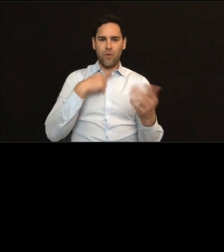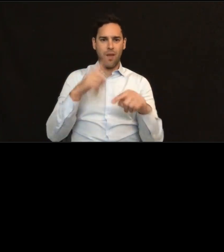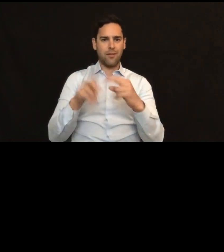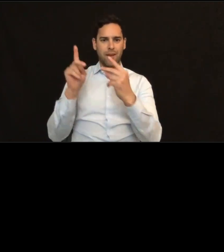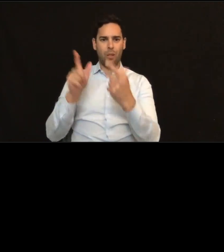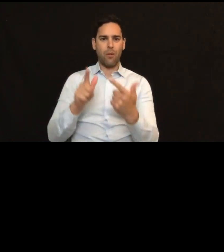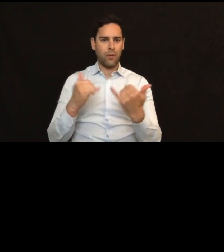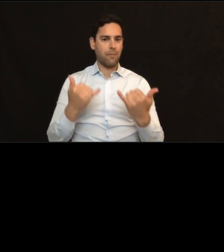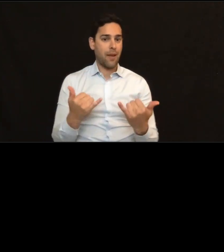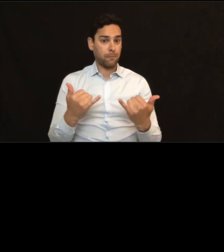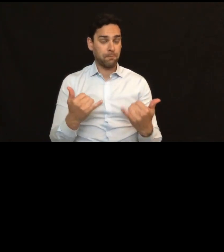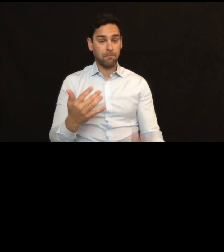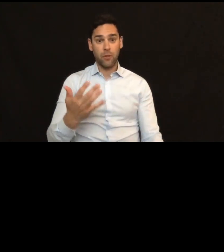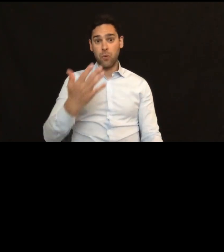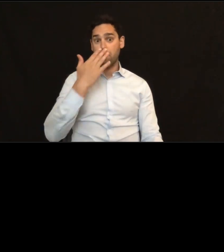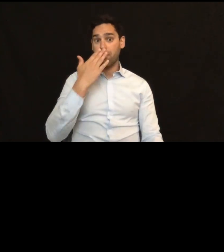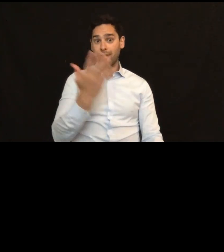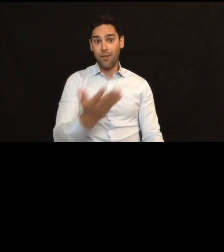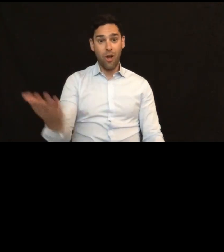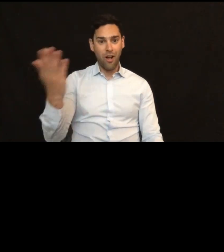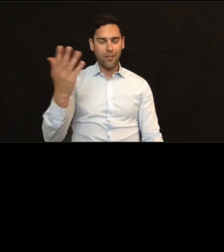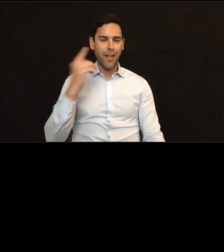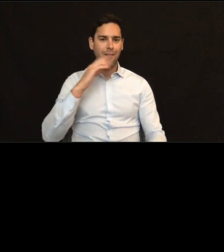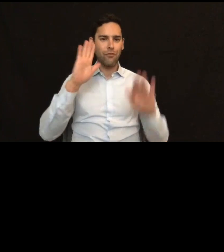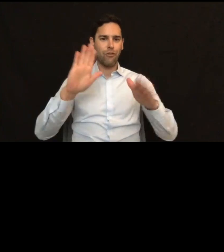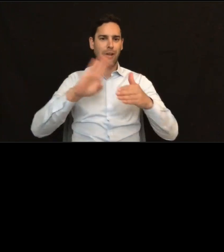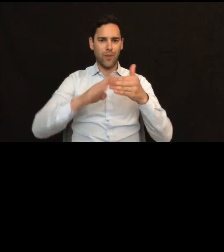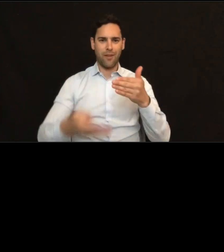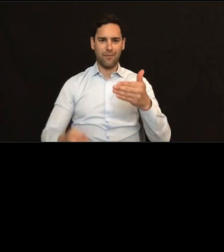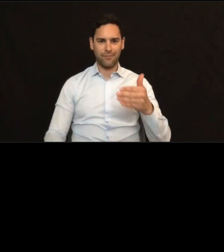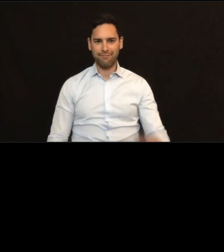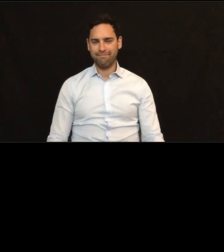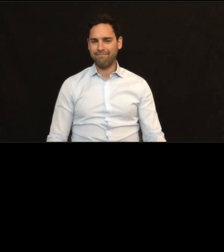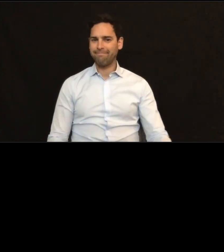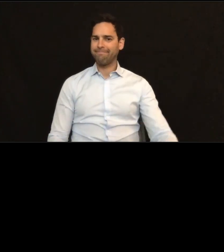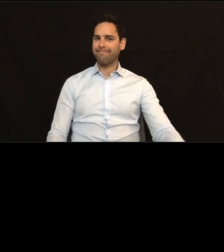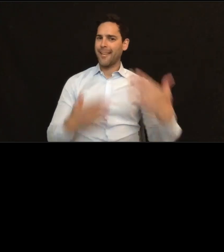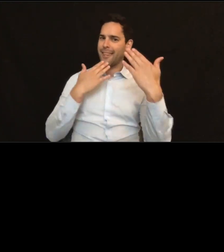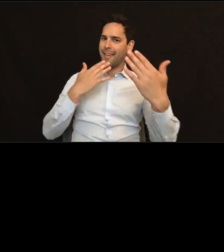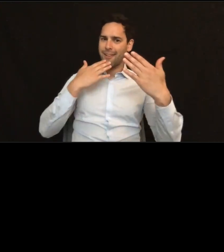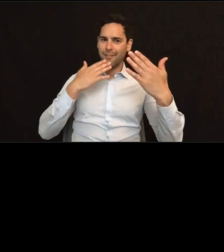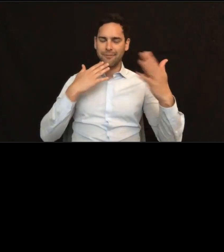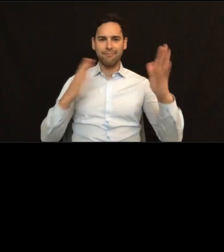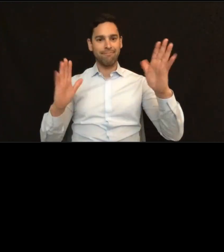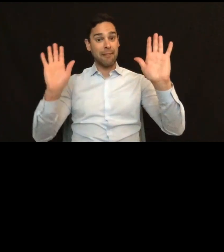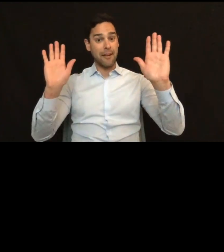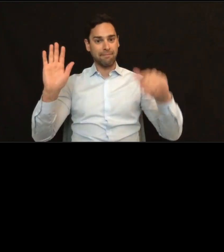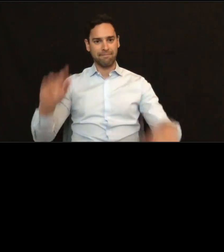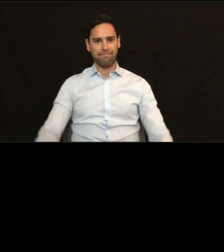Again, thanks everybody, and have a great weekend. Thank you. Thank you. Bye.